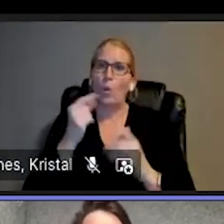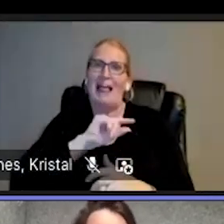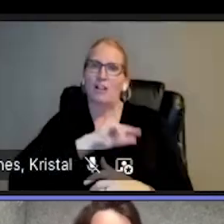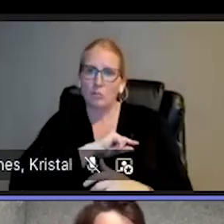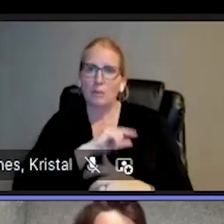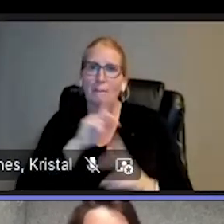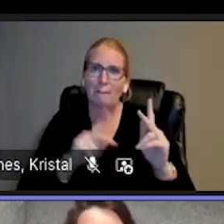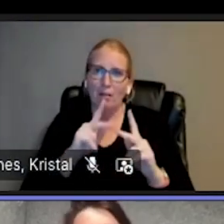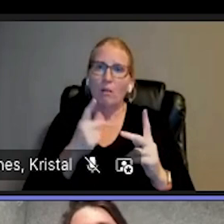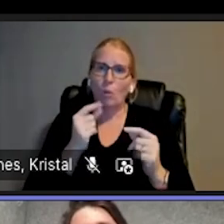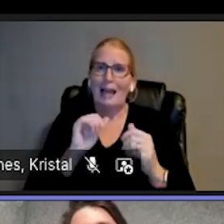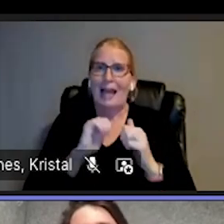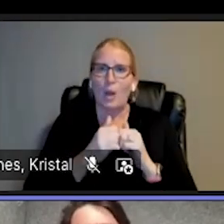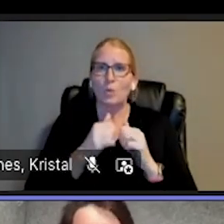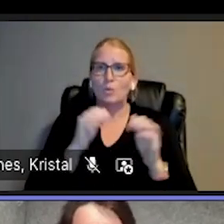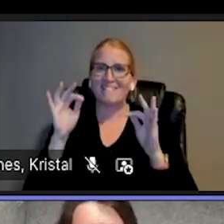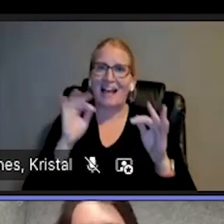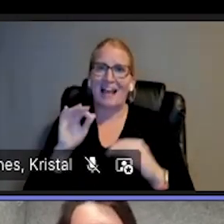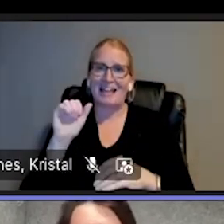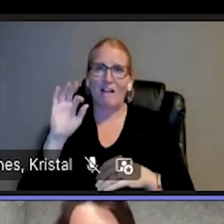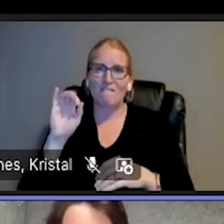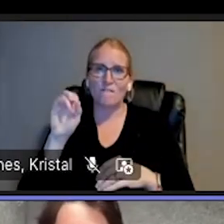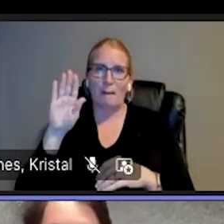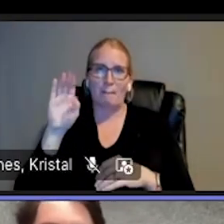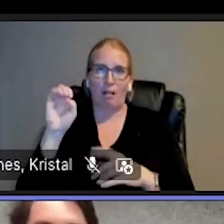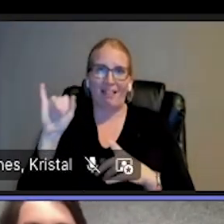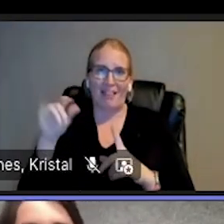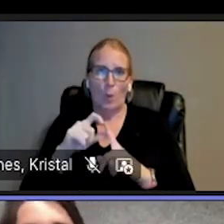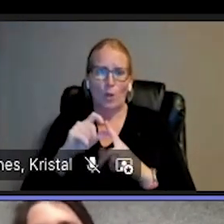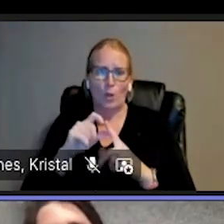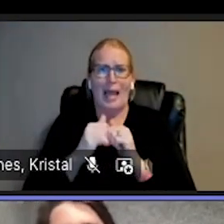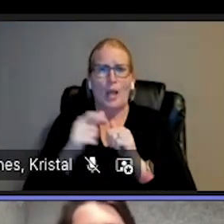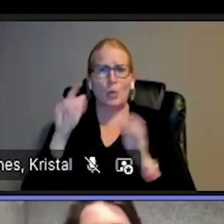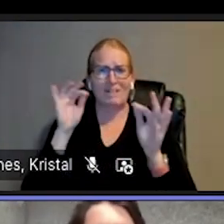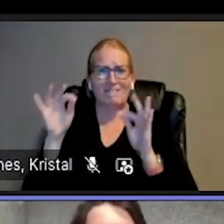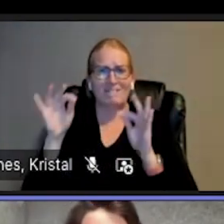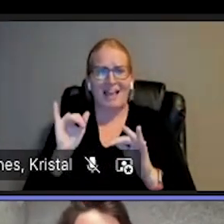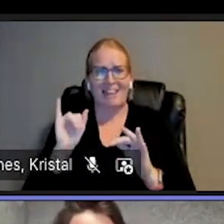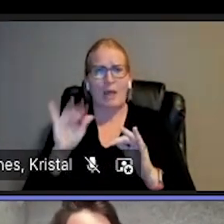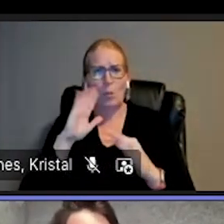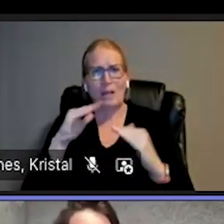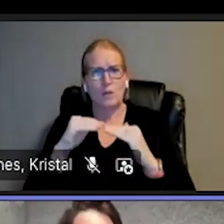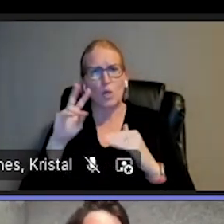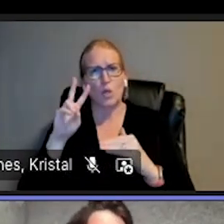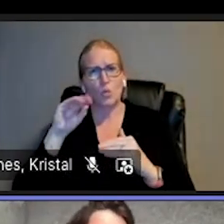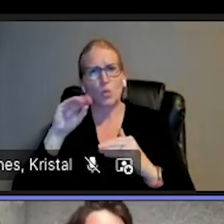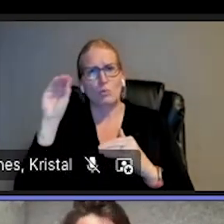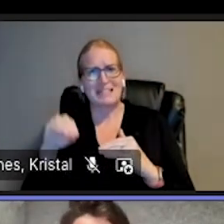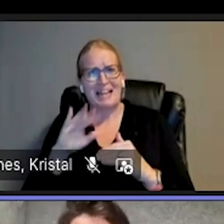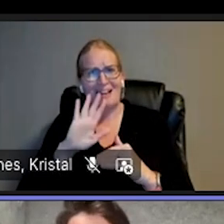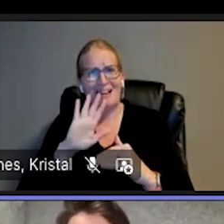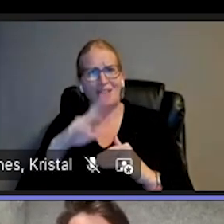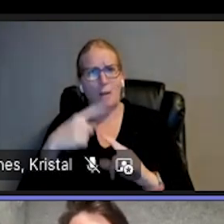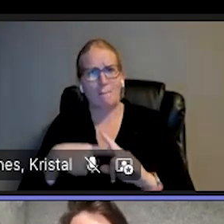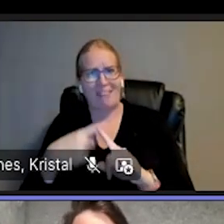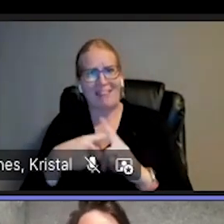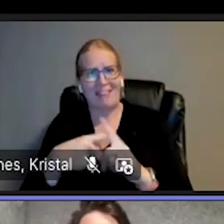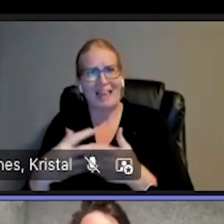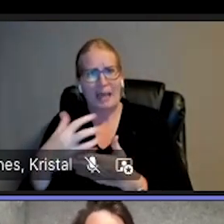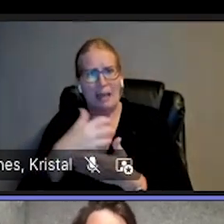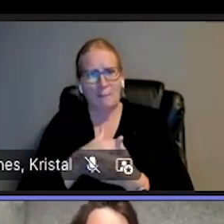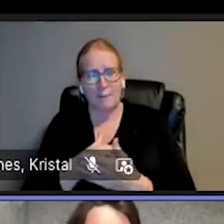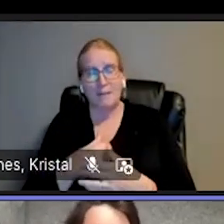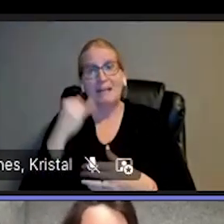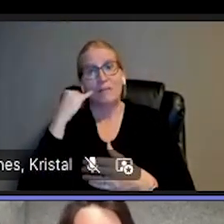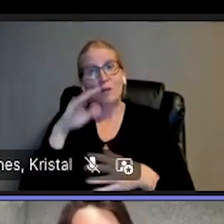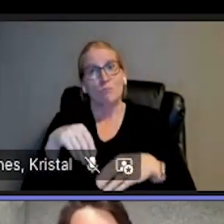defined as affordable. It's 2% of monthly income. Which, if you are providing a subsidy to low-income Vermonters for both wireline